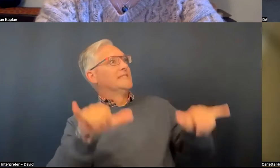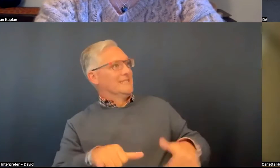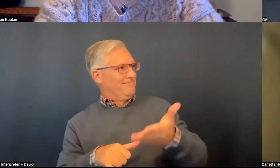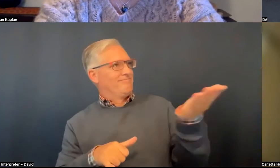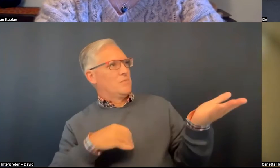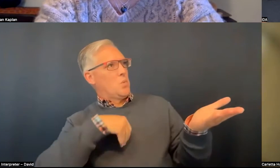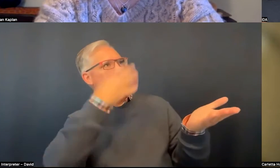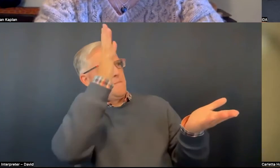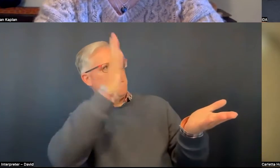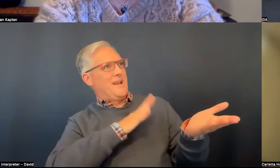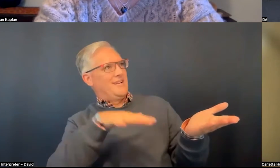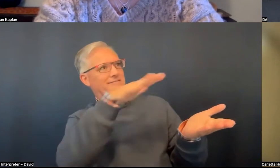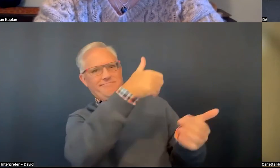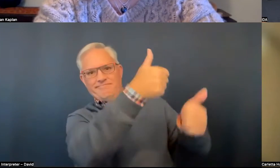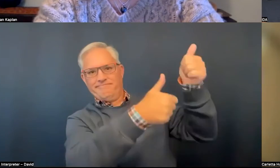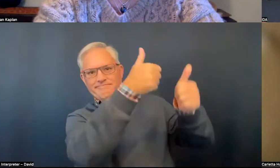So we're hoping to launch